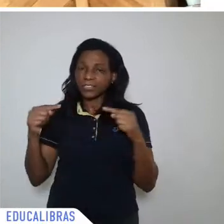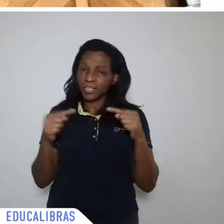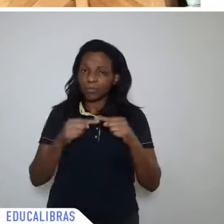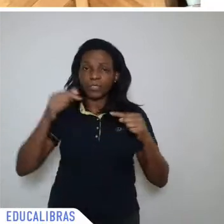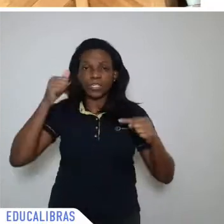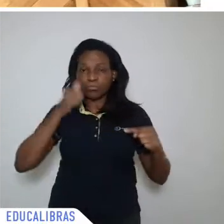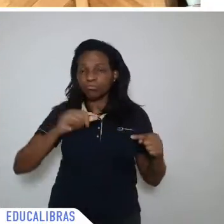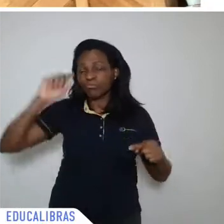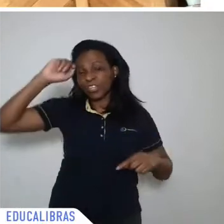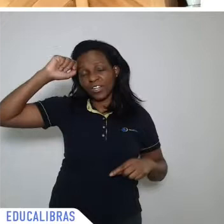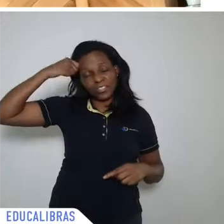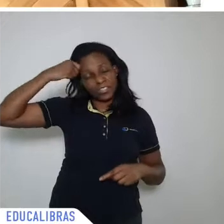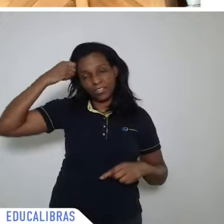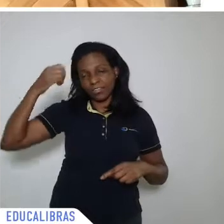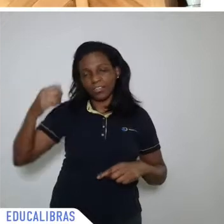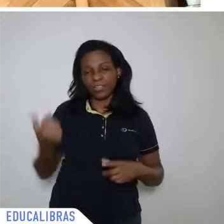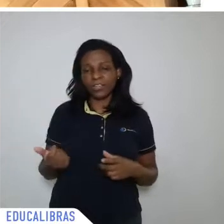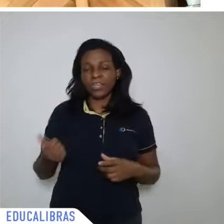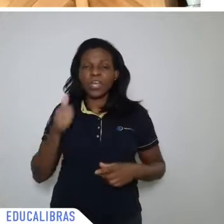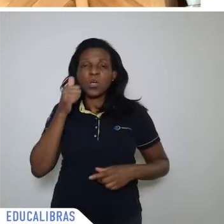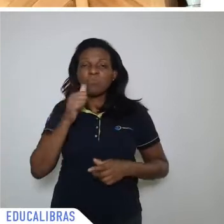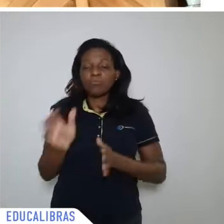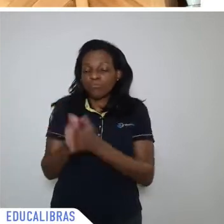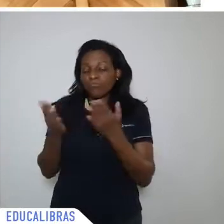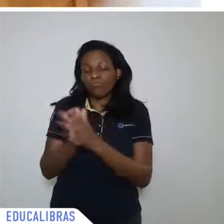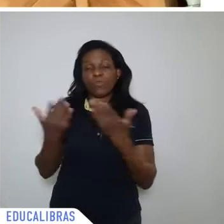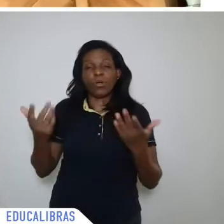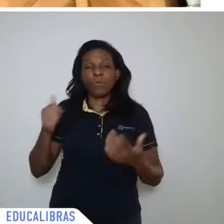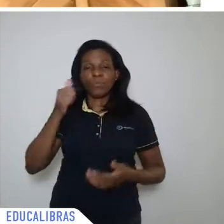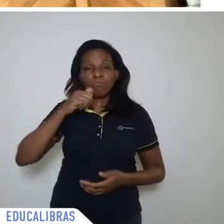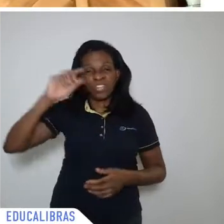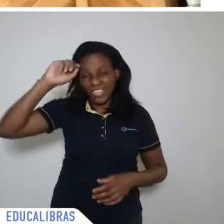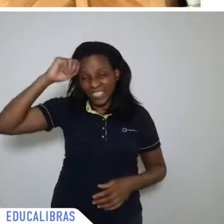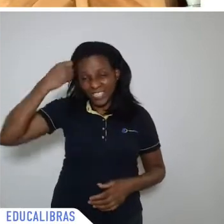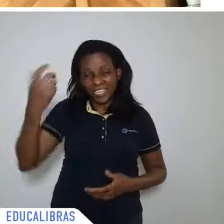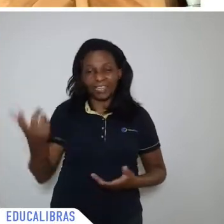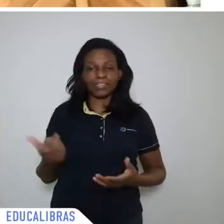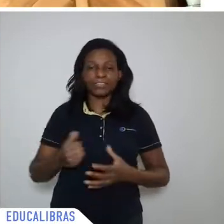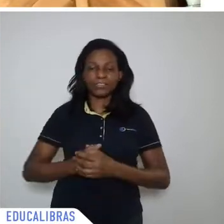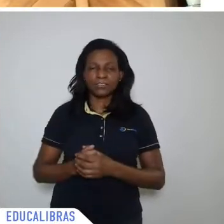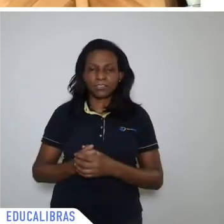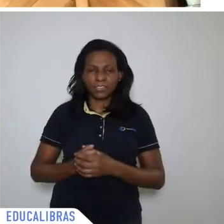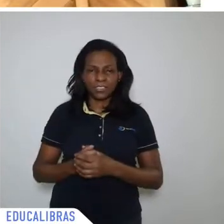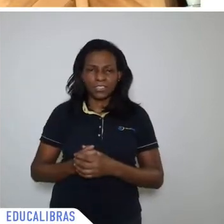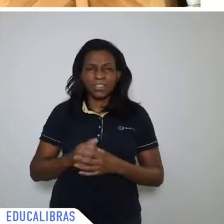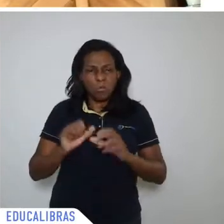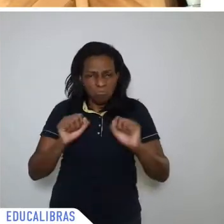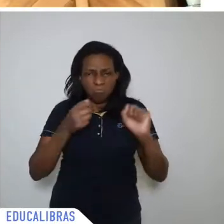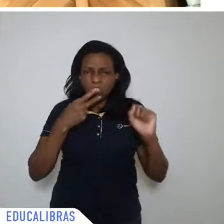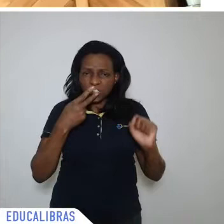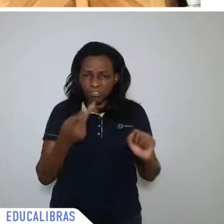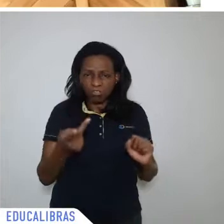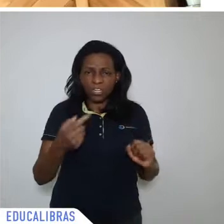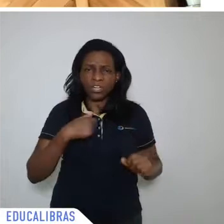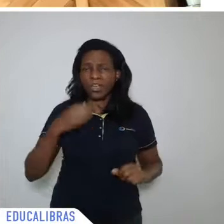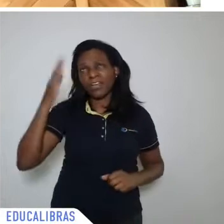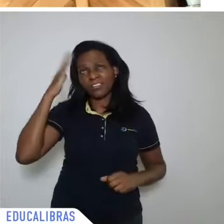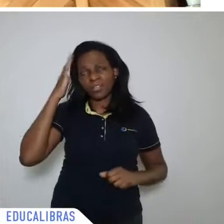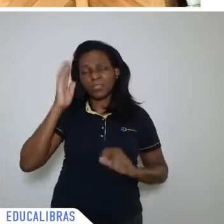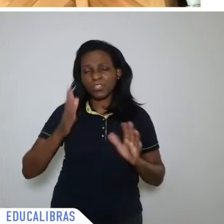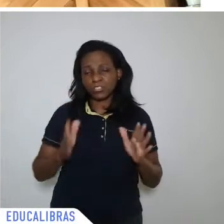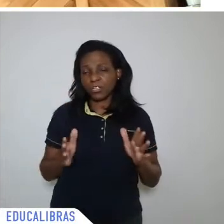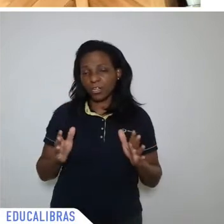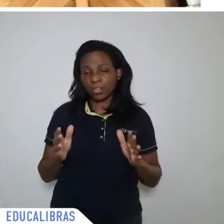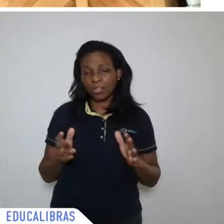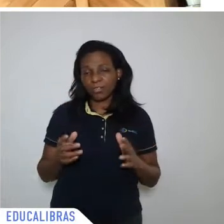are surviving on this sort of work. It's the Black woman, the poor woman, that is the basis of the economy